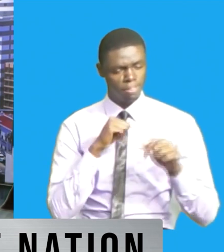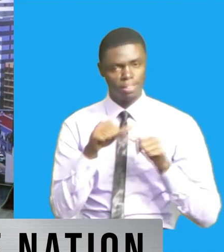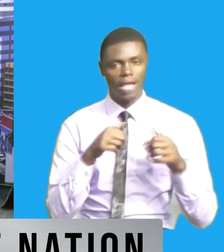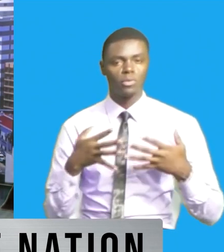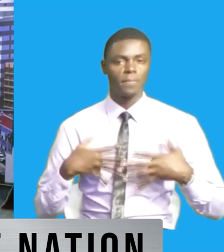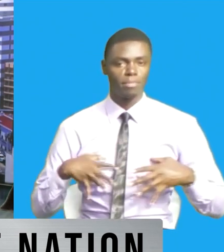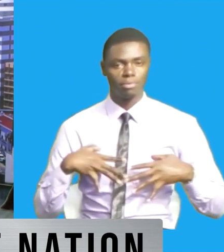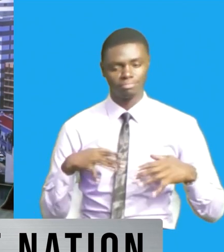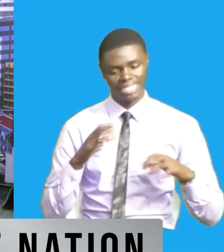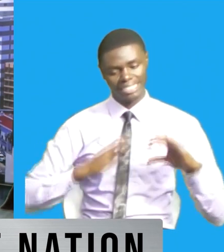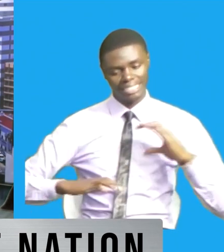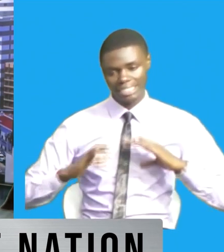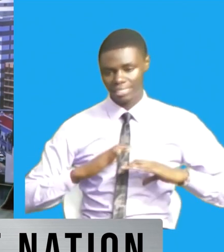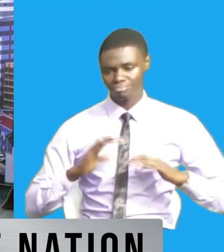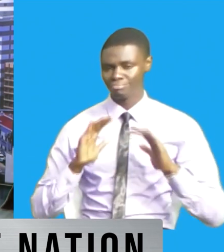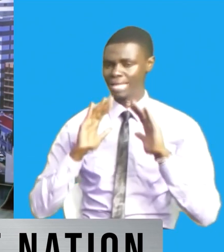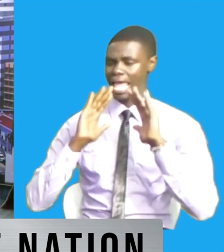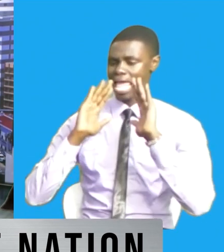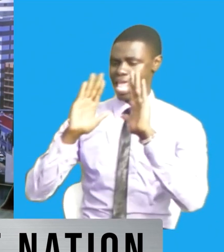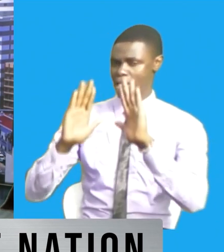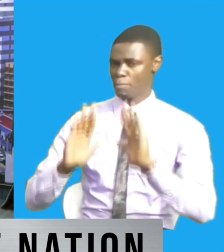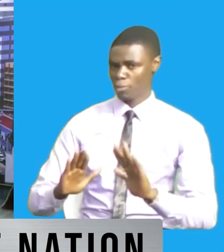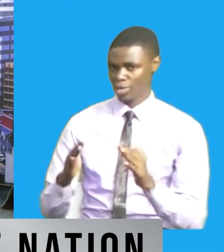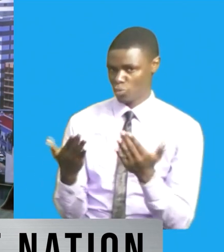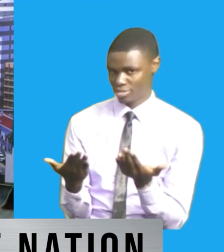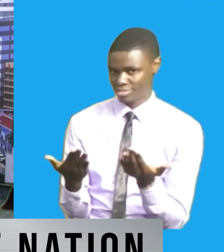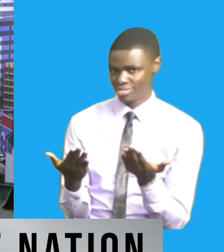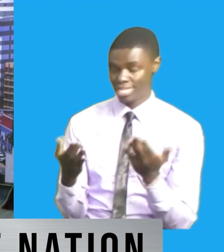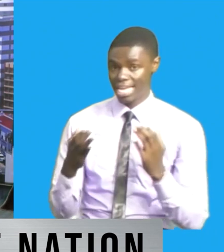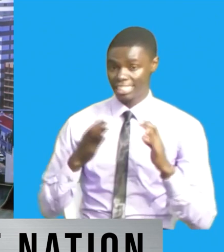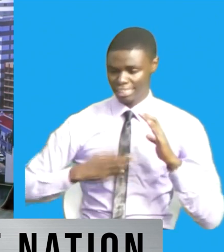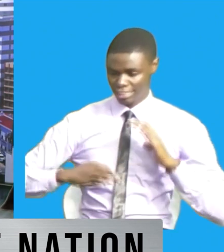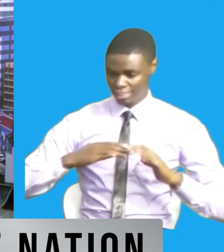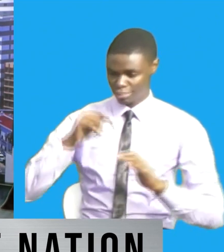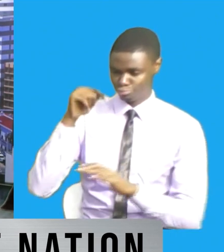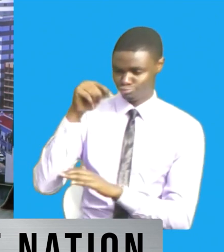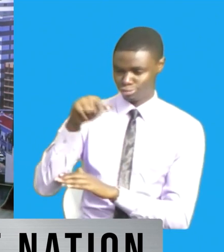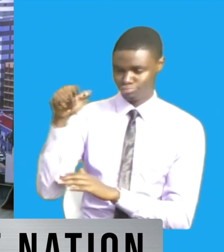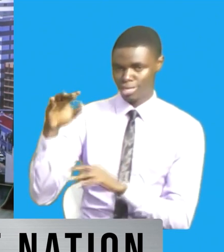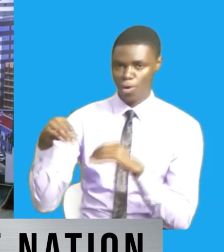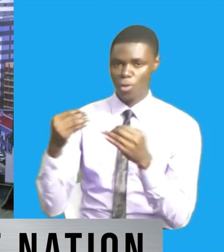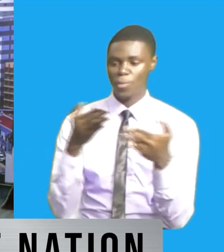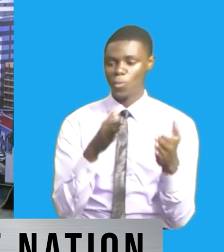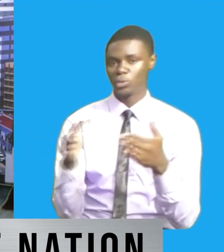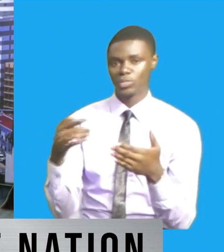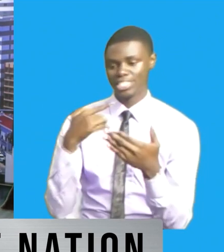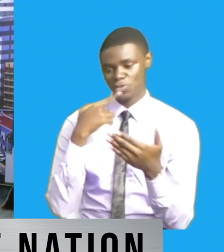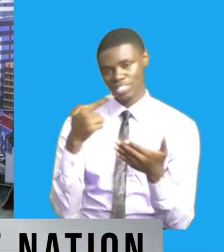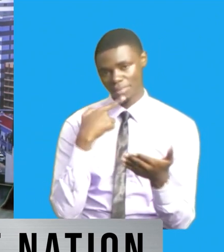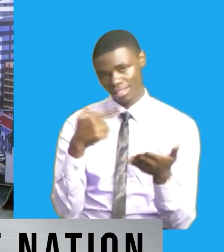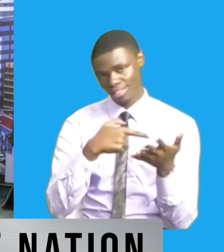wananchi muhimu right. ya kwamba wananchi ndio wachukue wapewe nafasi ya kusema hii mambo, kwa